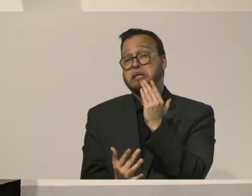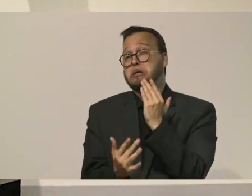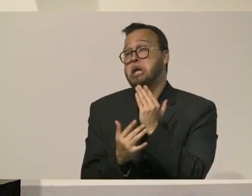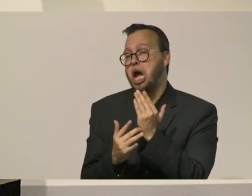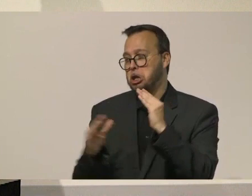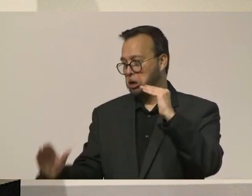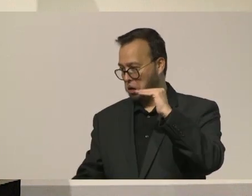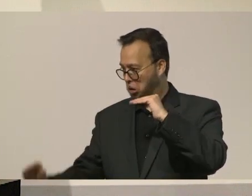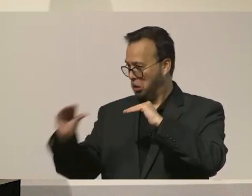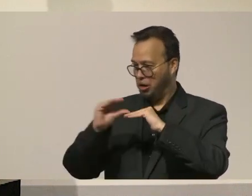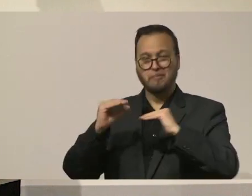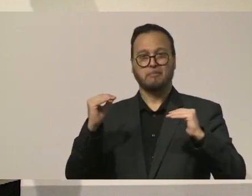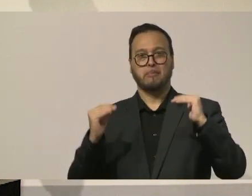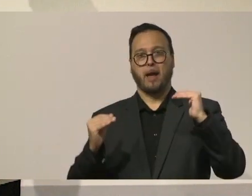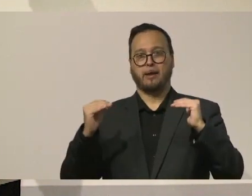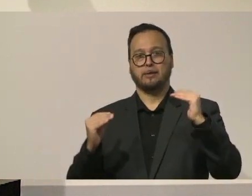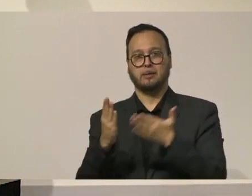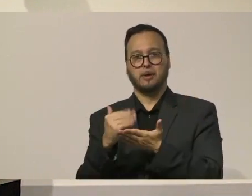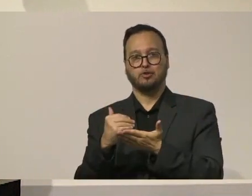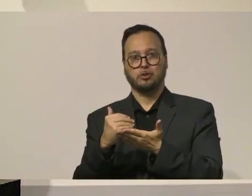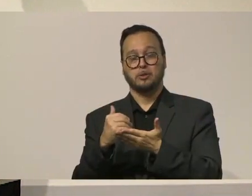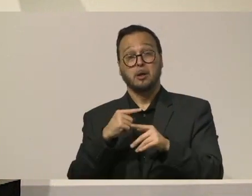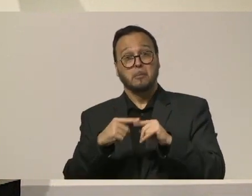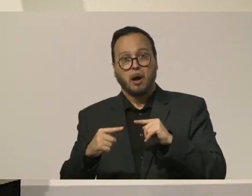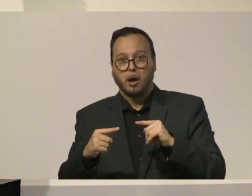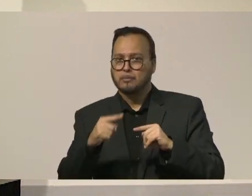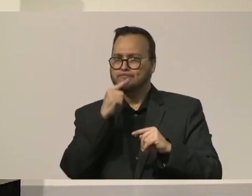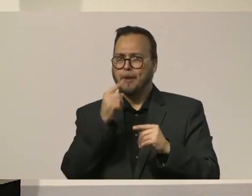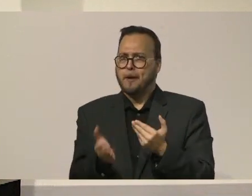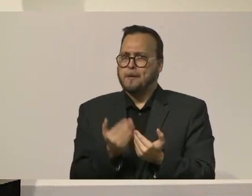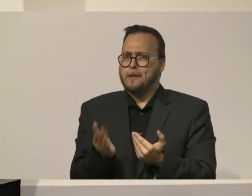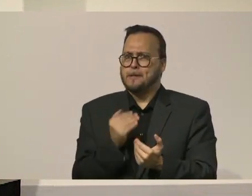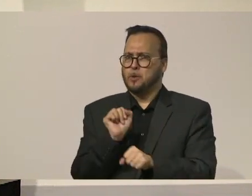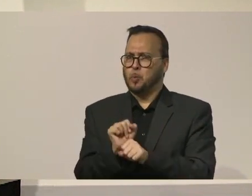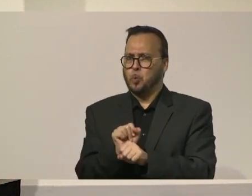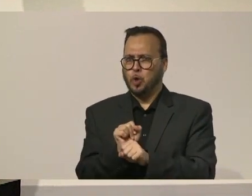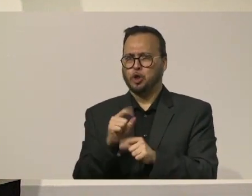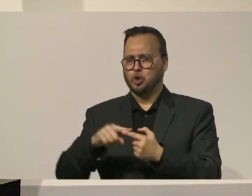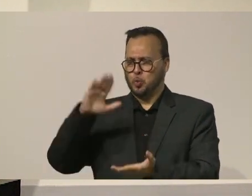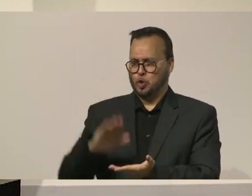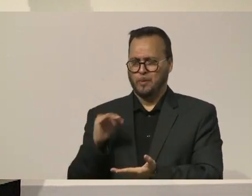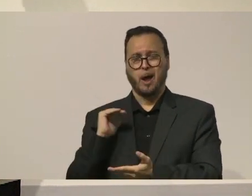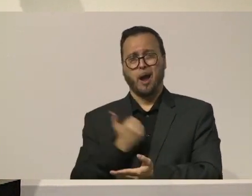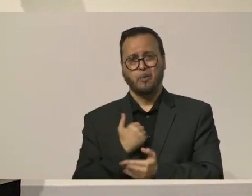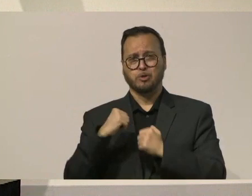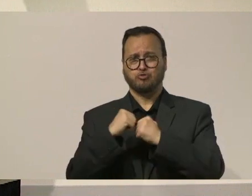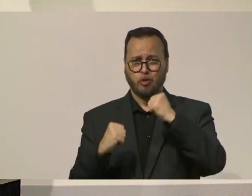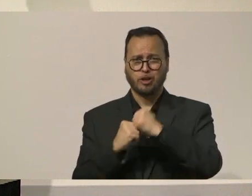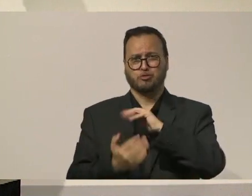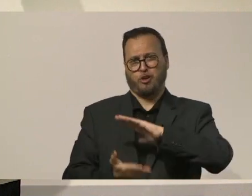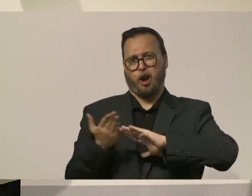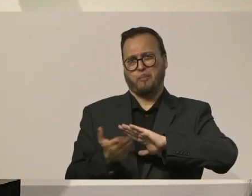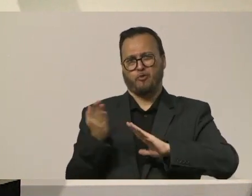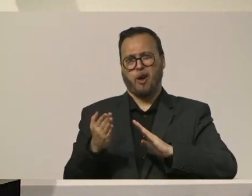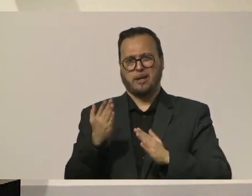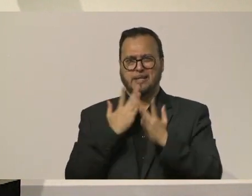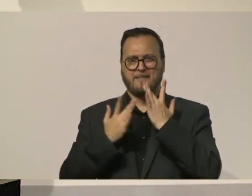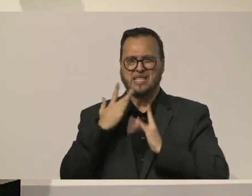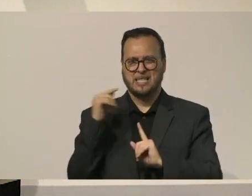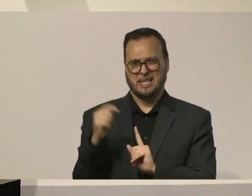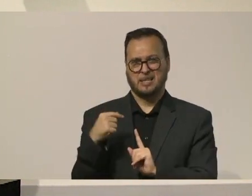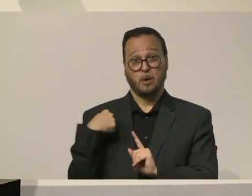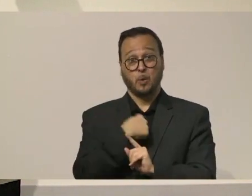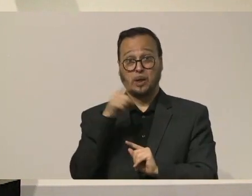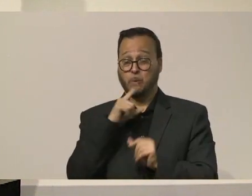a balanced budget. But we have a steep hill to climb to eliminate our structural operating deficit. We will continue to implement